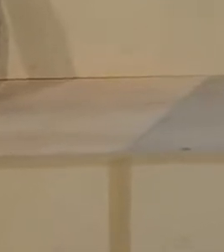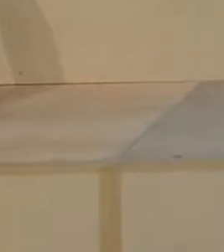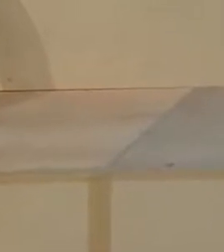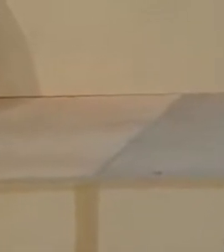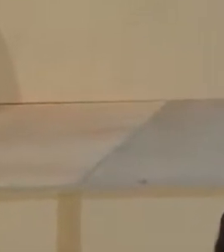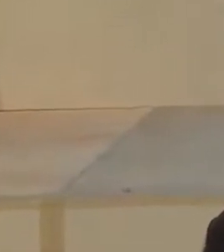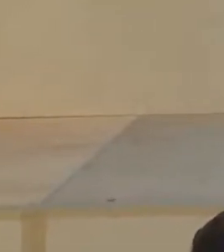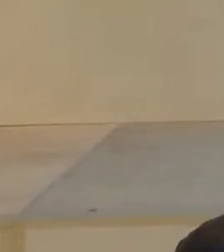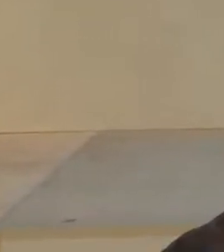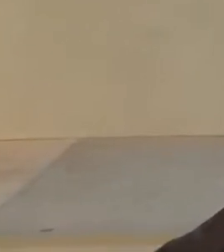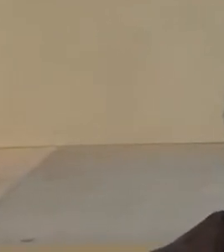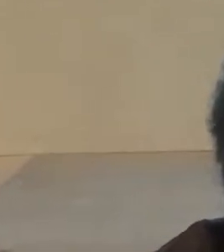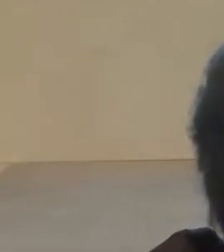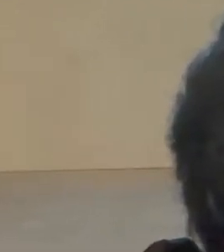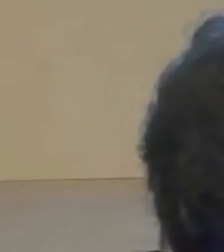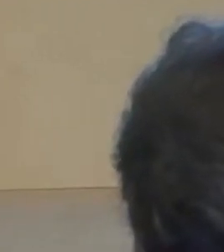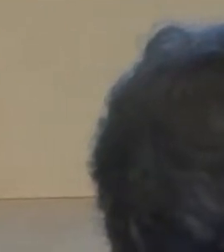up with